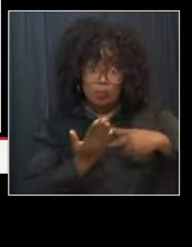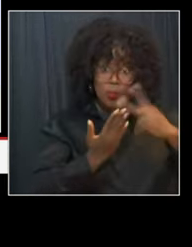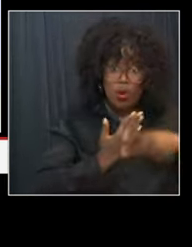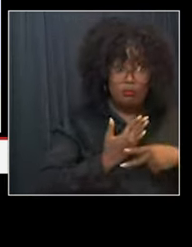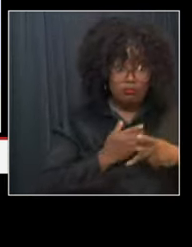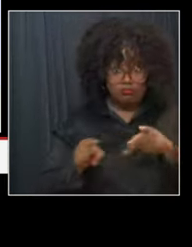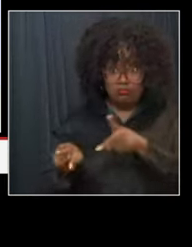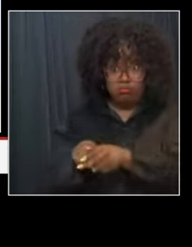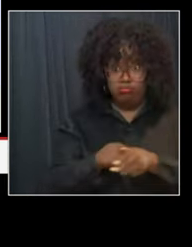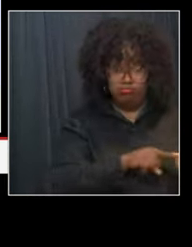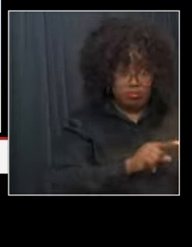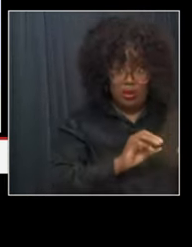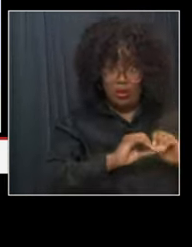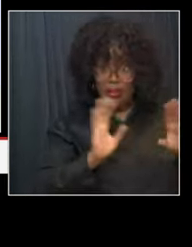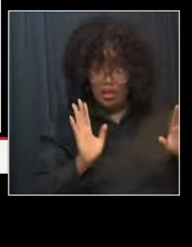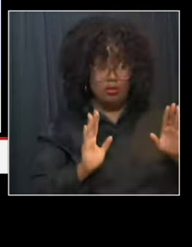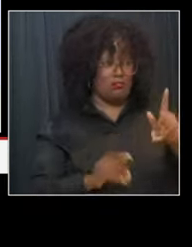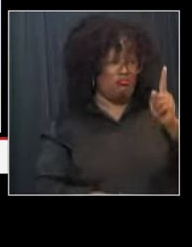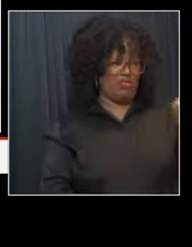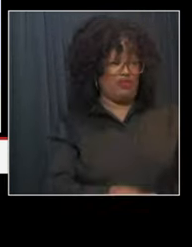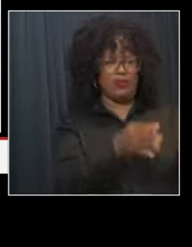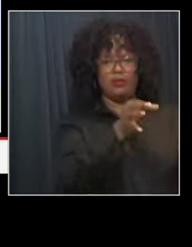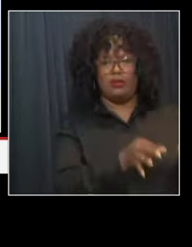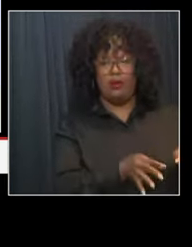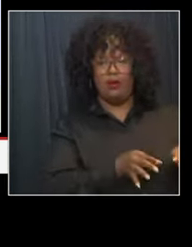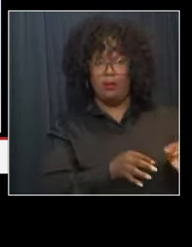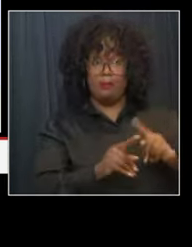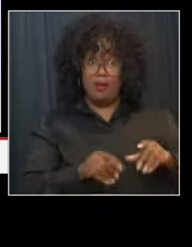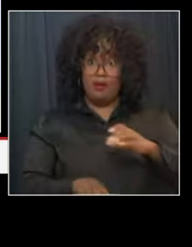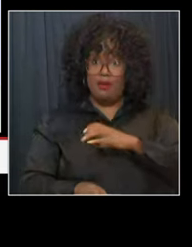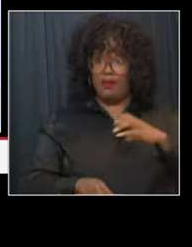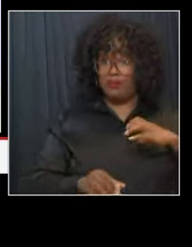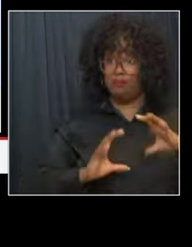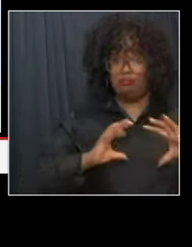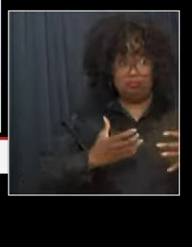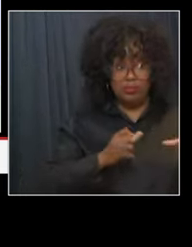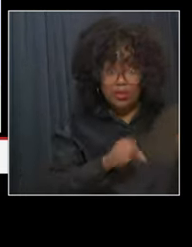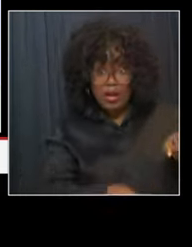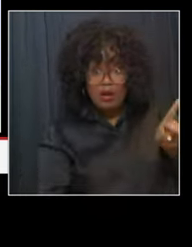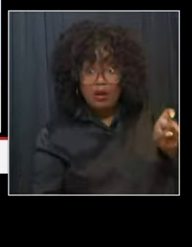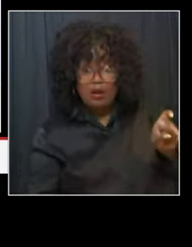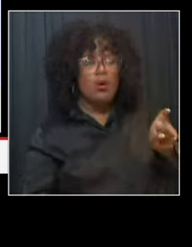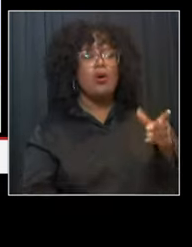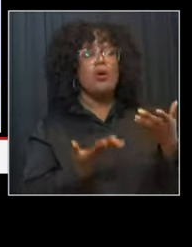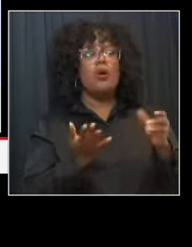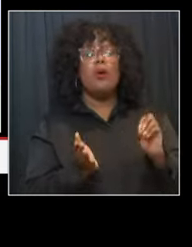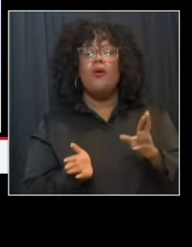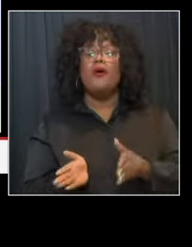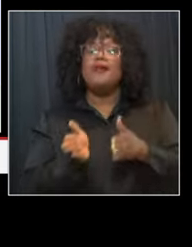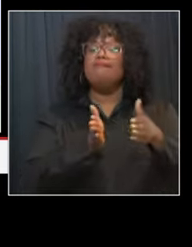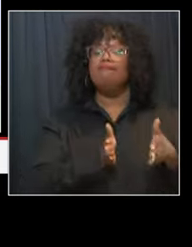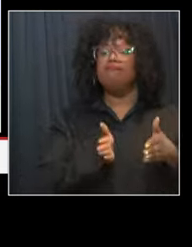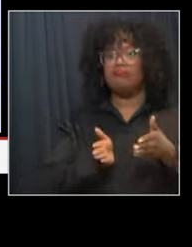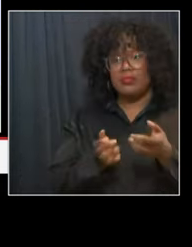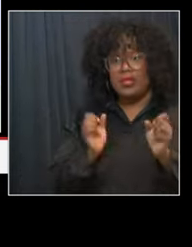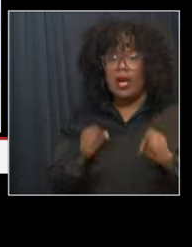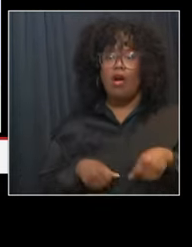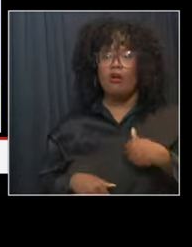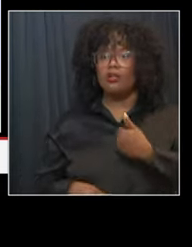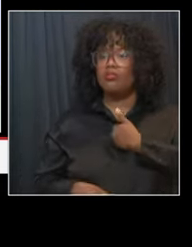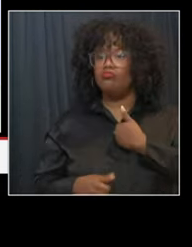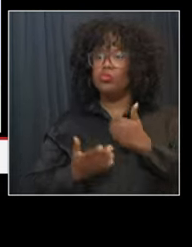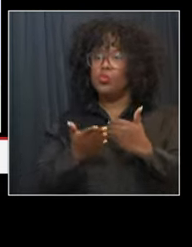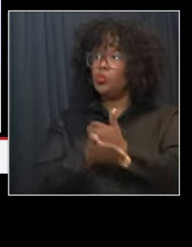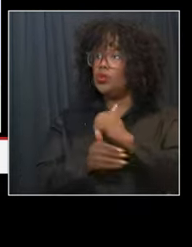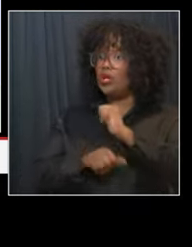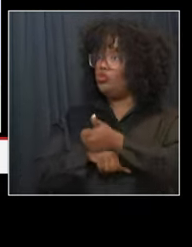the council process. Likewise, you cannot create new agencies, you cannot add positions, you cannot do